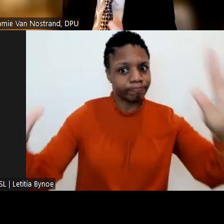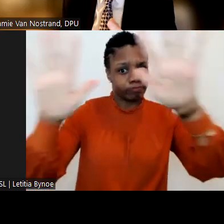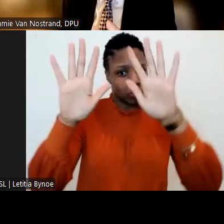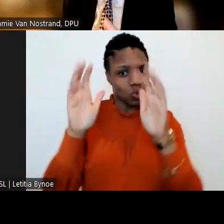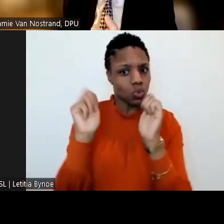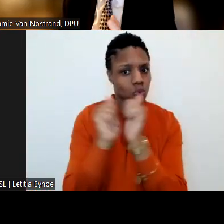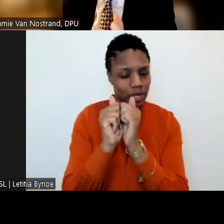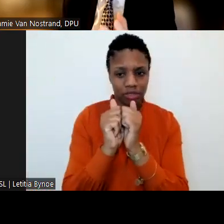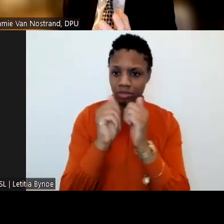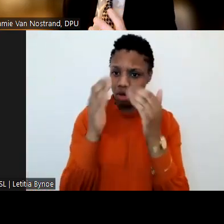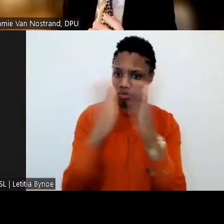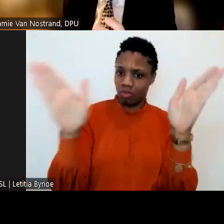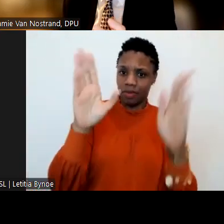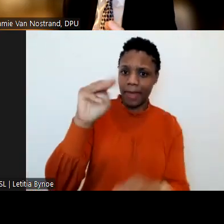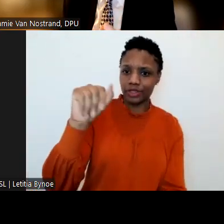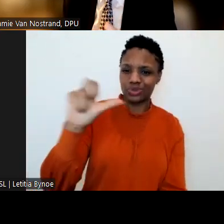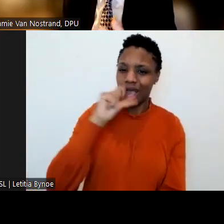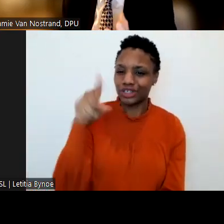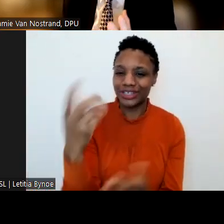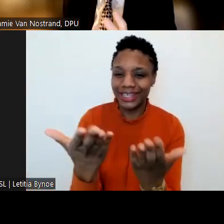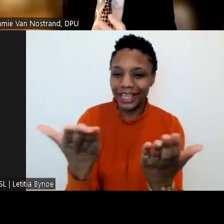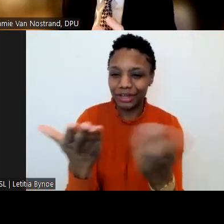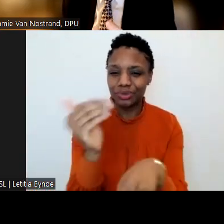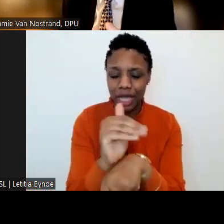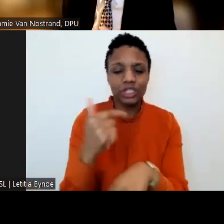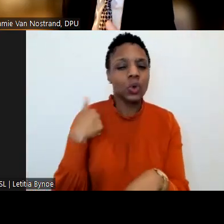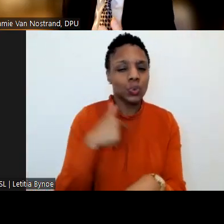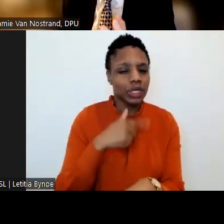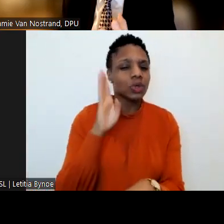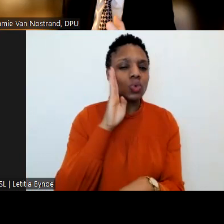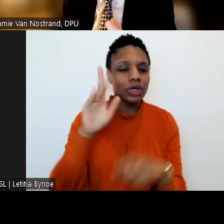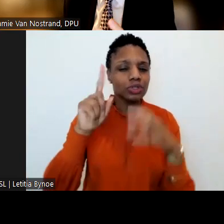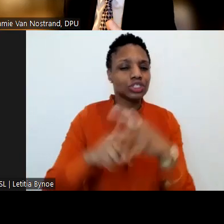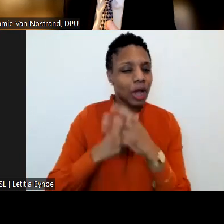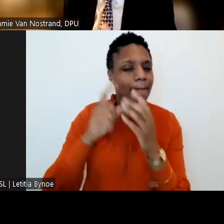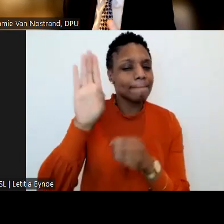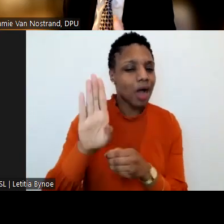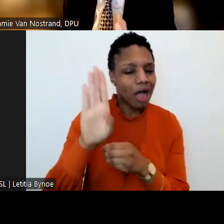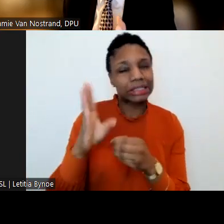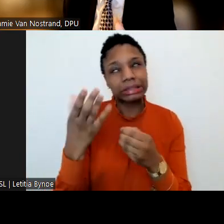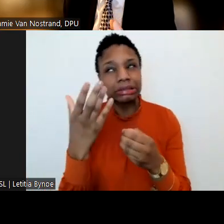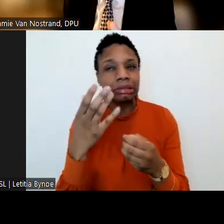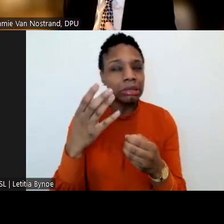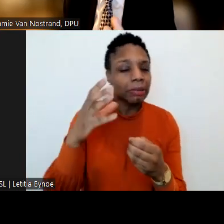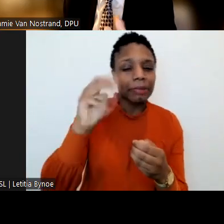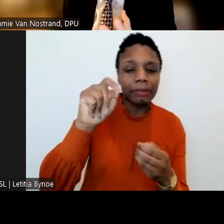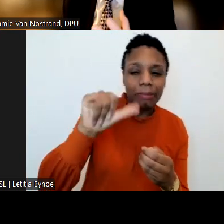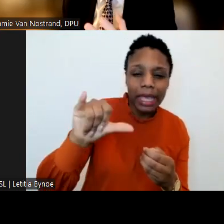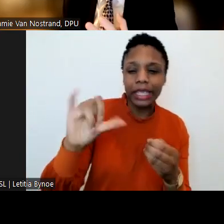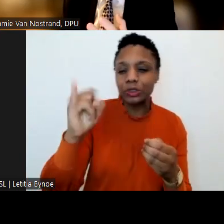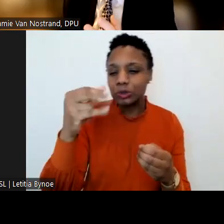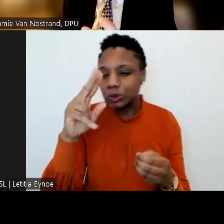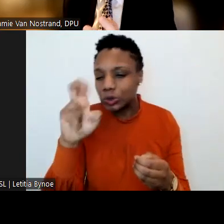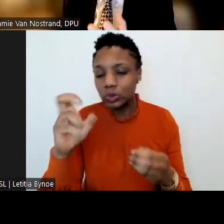throughout Massachusetts. So we're going to have a series of meetings, probably starting in Boston later this spring, but other locations around the state